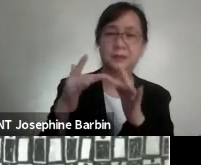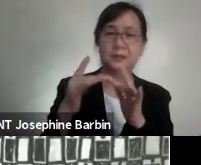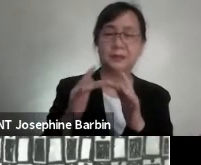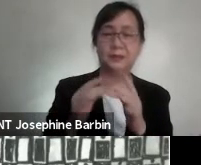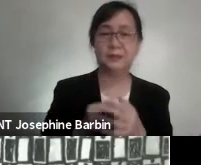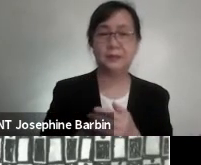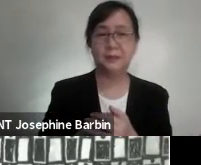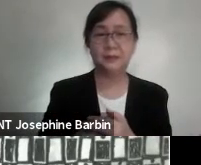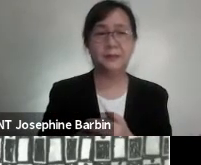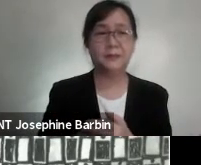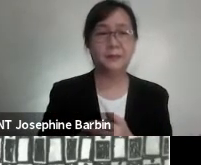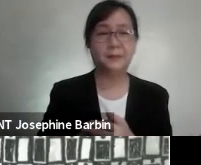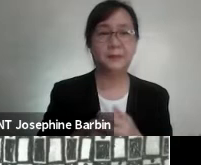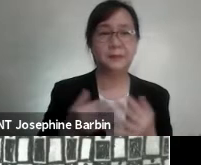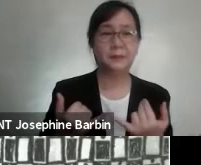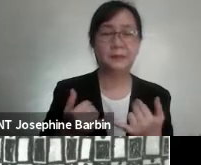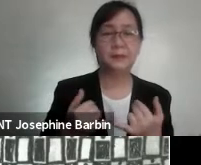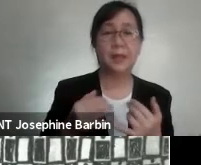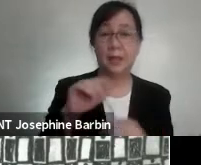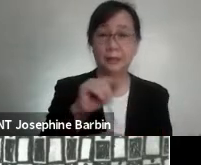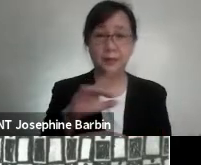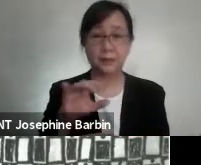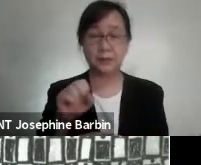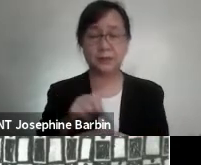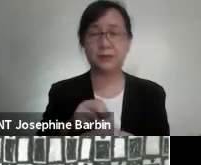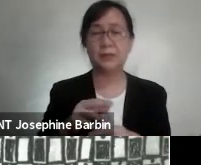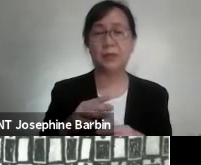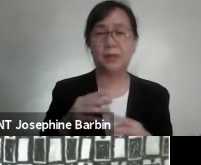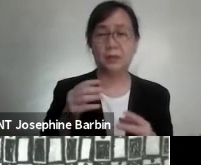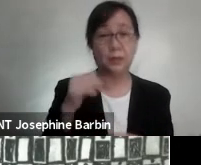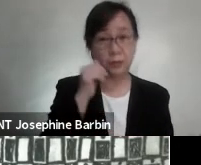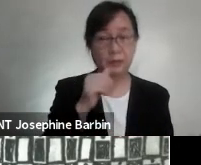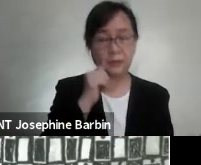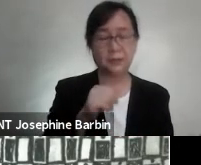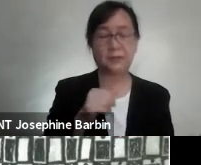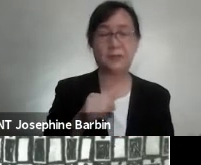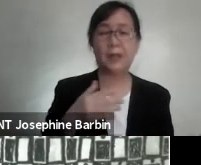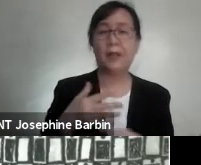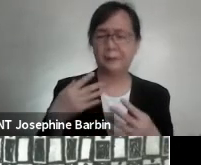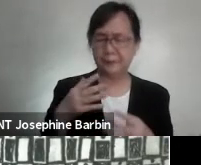also have a powerful role to play in access. Girls in general